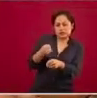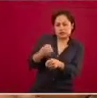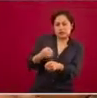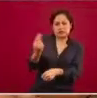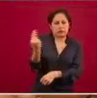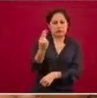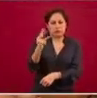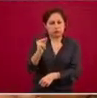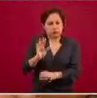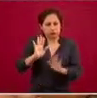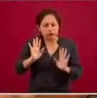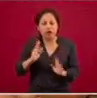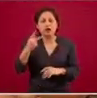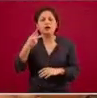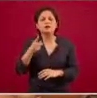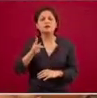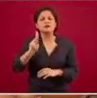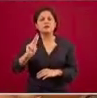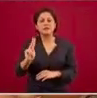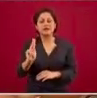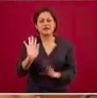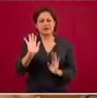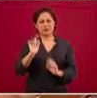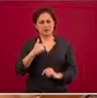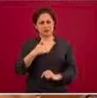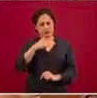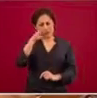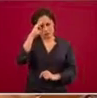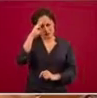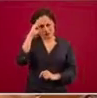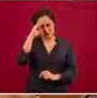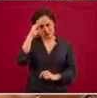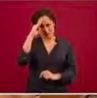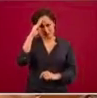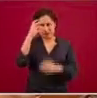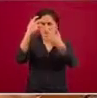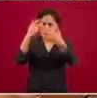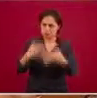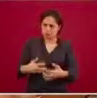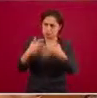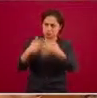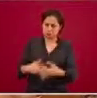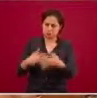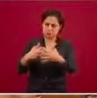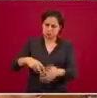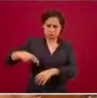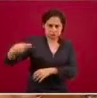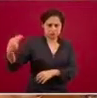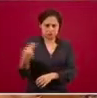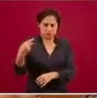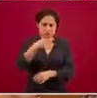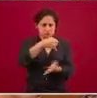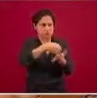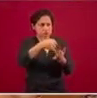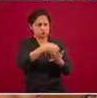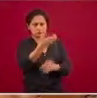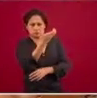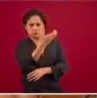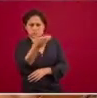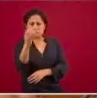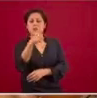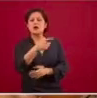not a first necessity product, but the beer industry is an